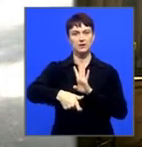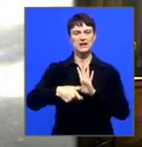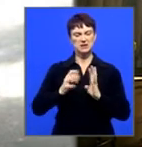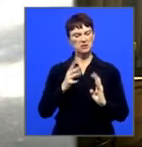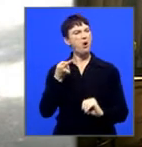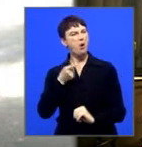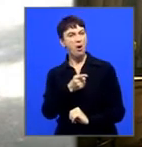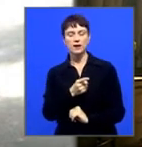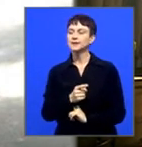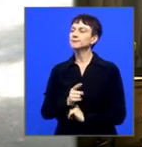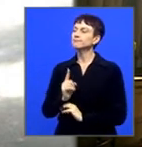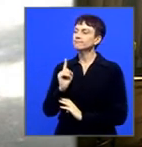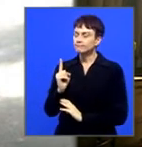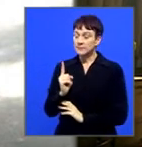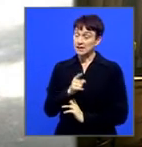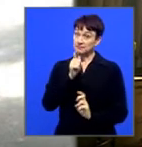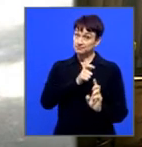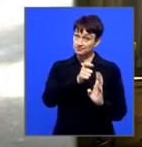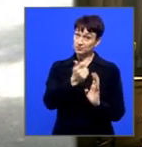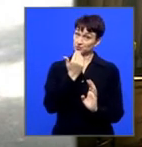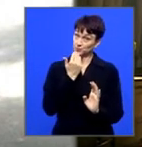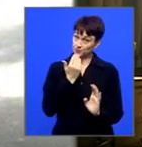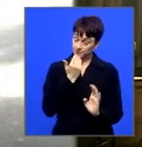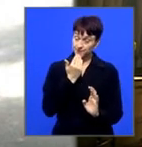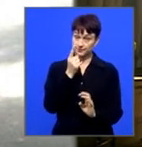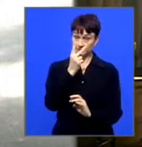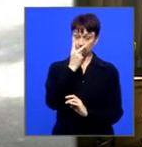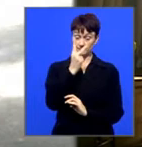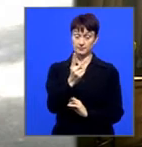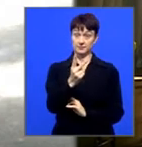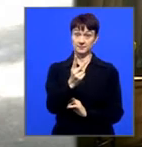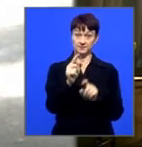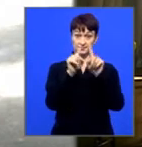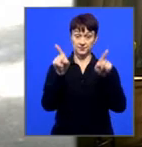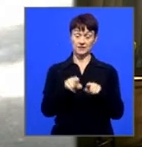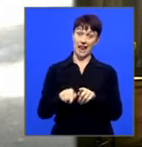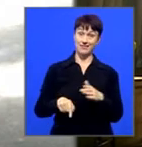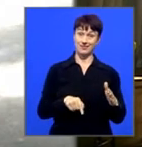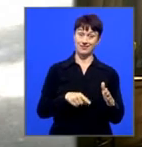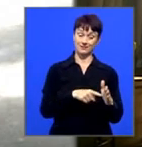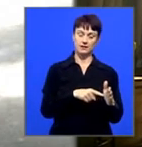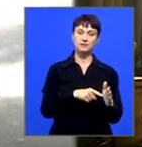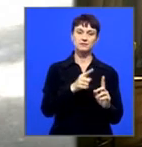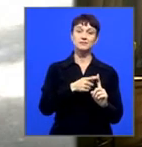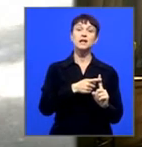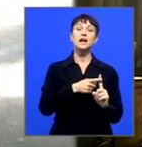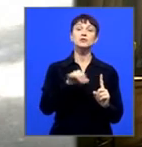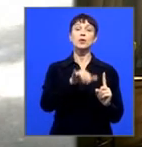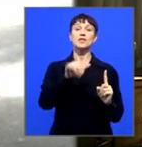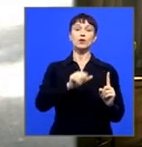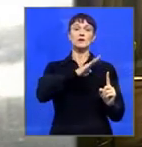different services. On the left, as we see on the screen, was the Chief of the South African Air